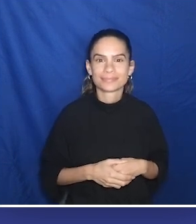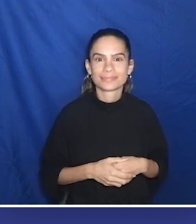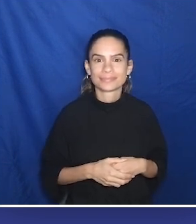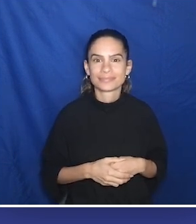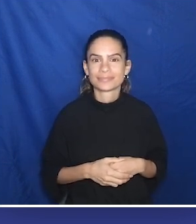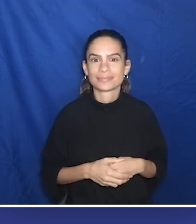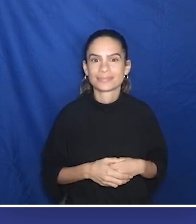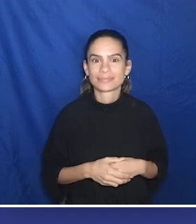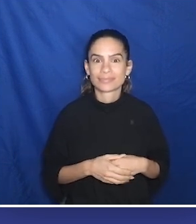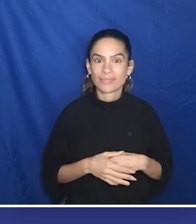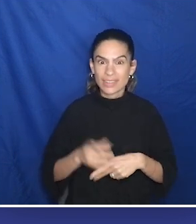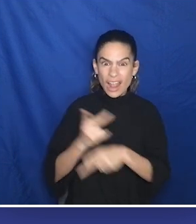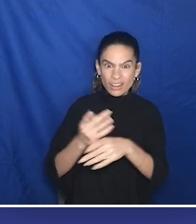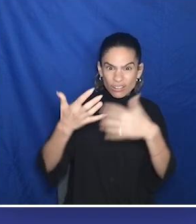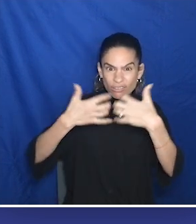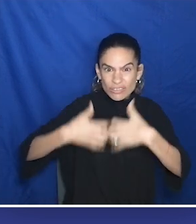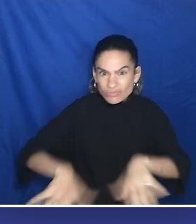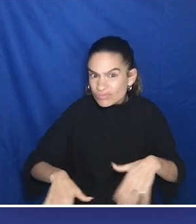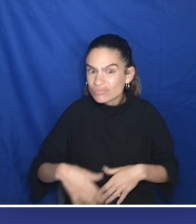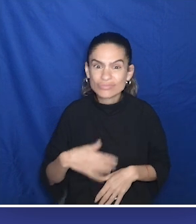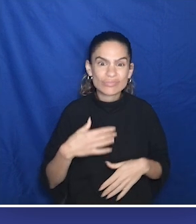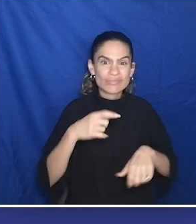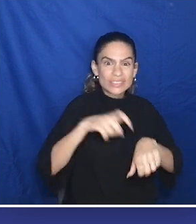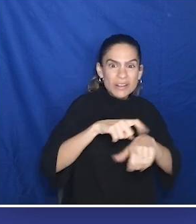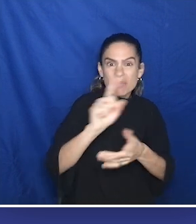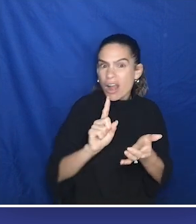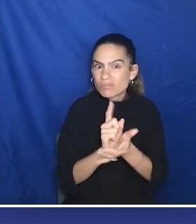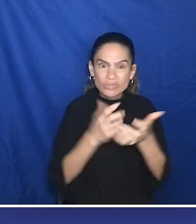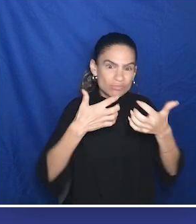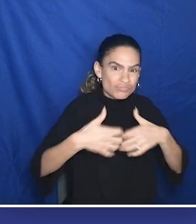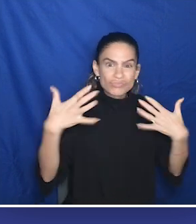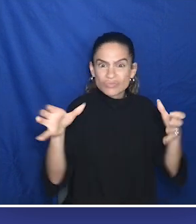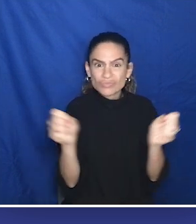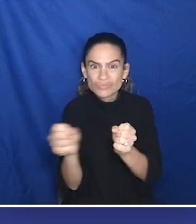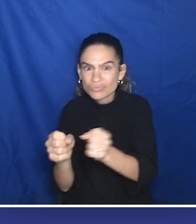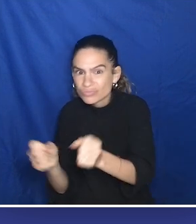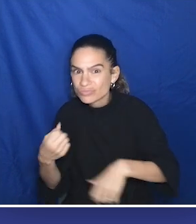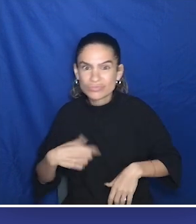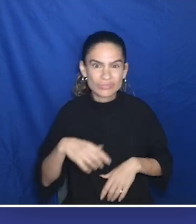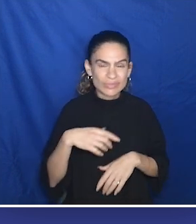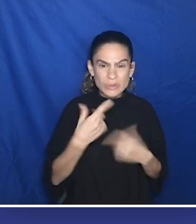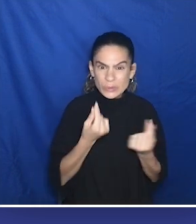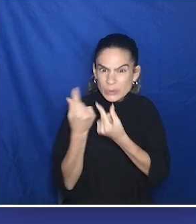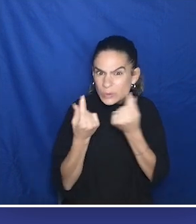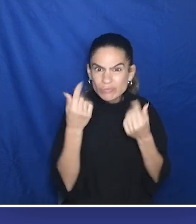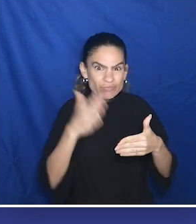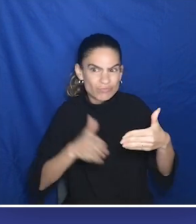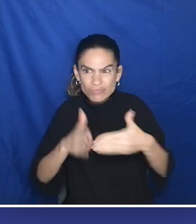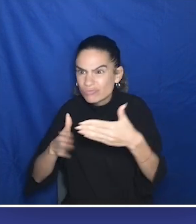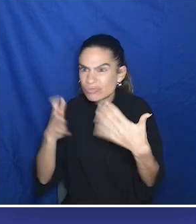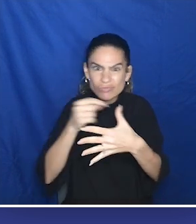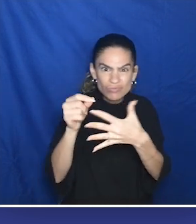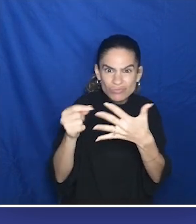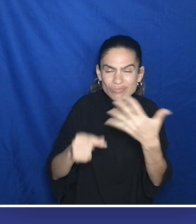narrator describes. Your care is set up, your shifts are staffed, and tasks are getting done. But sometimes caregiver issues still